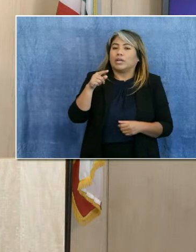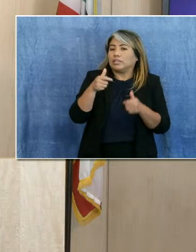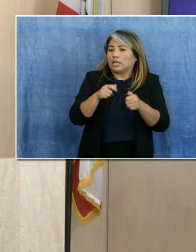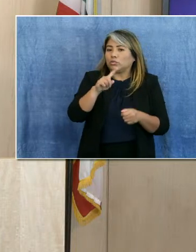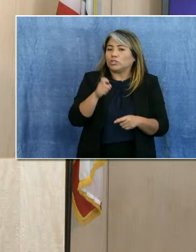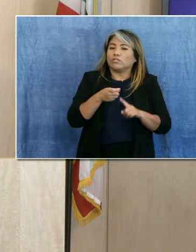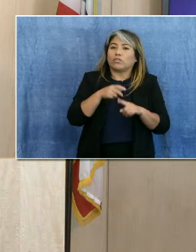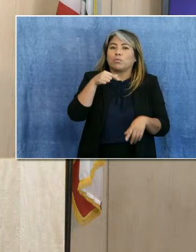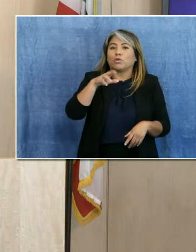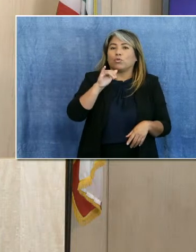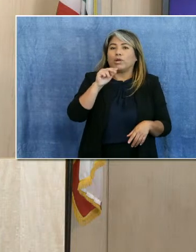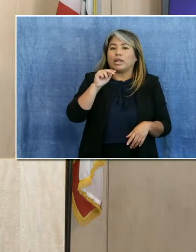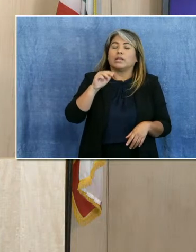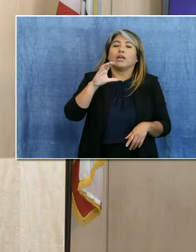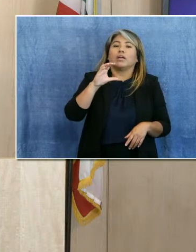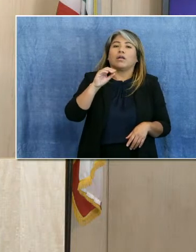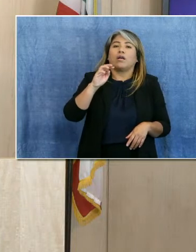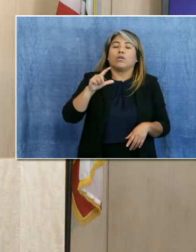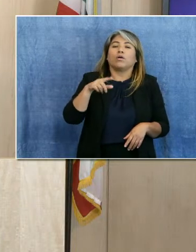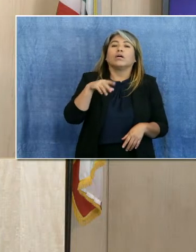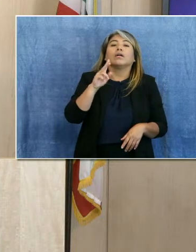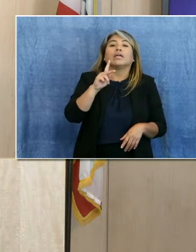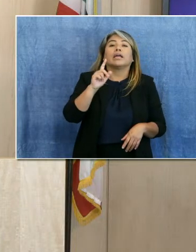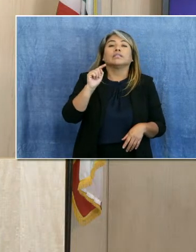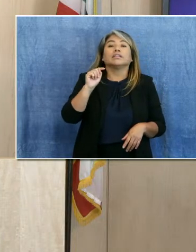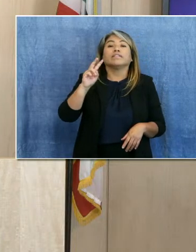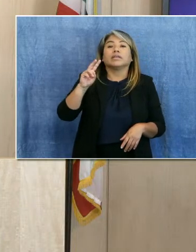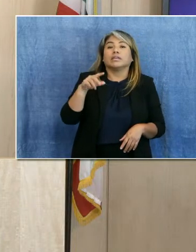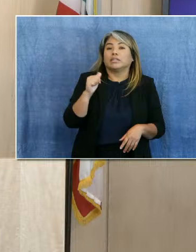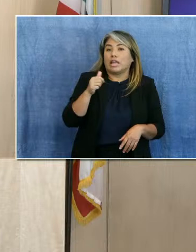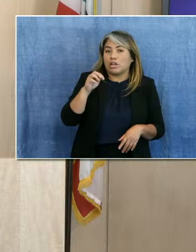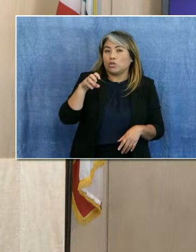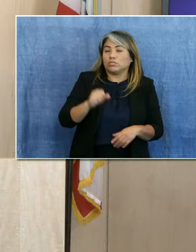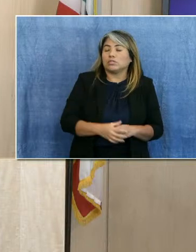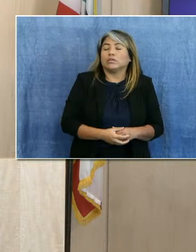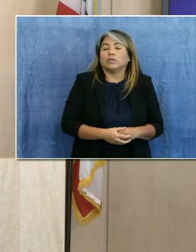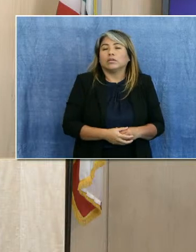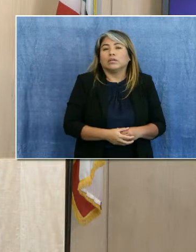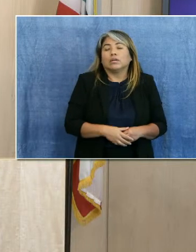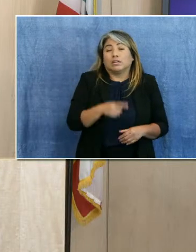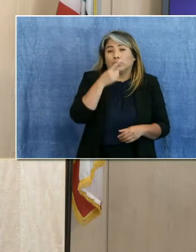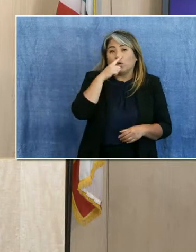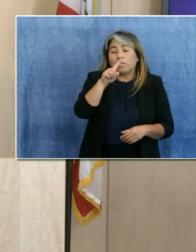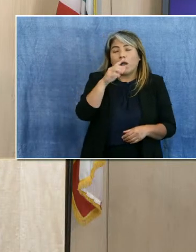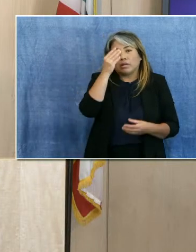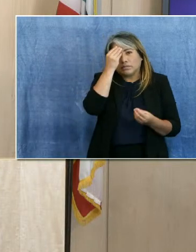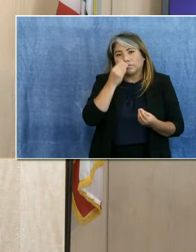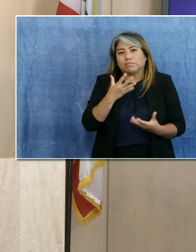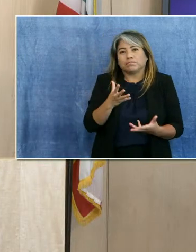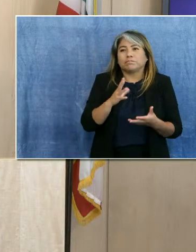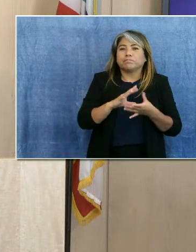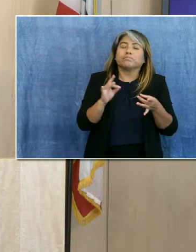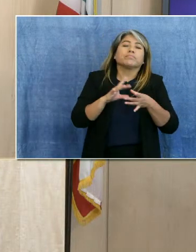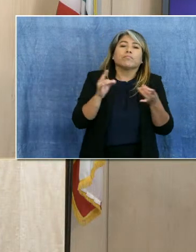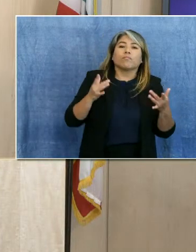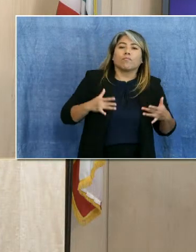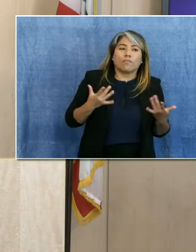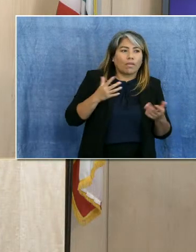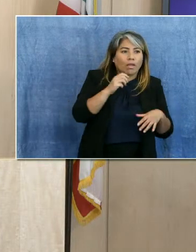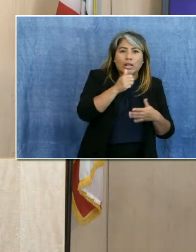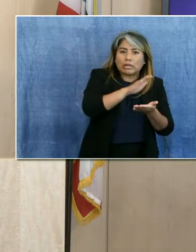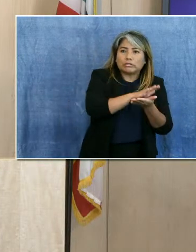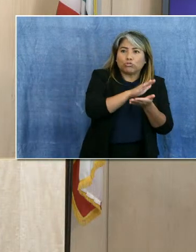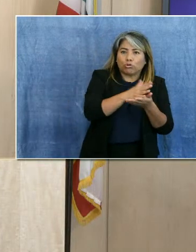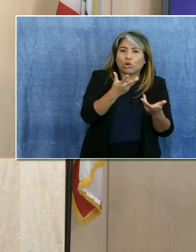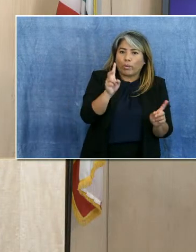from Quinn Connold from KGTV 10 News. Can you please give an update on whether any schools have applied